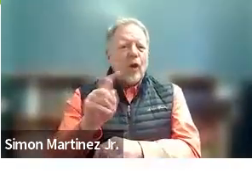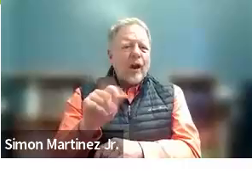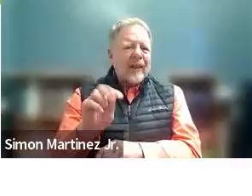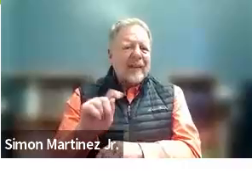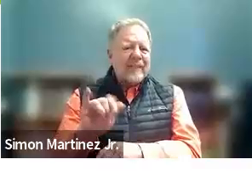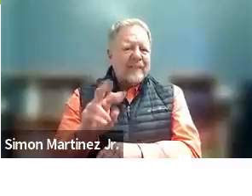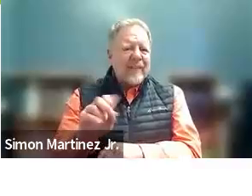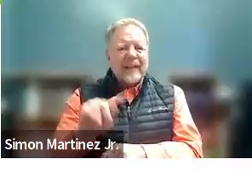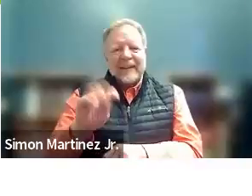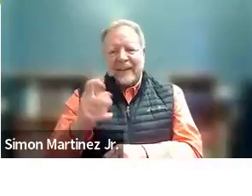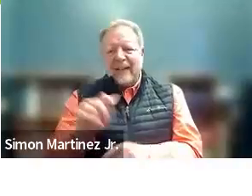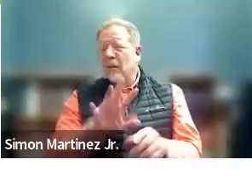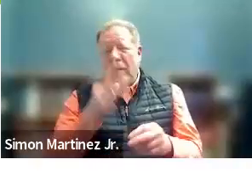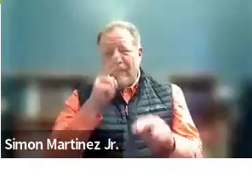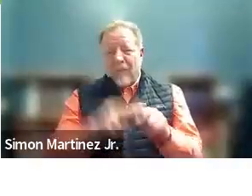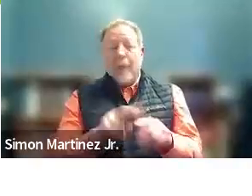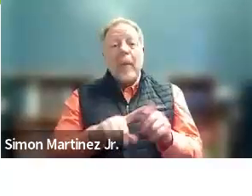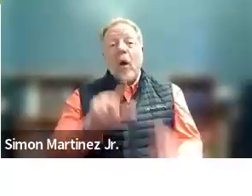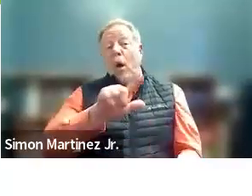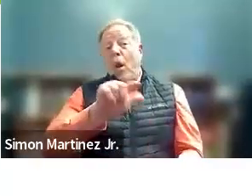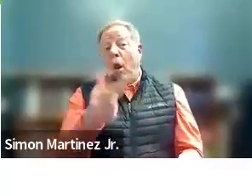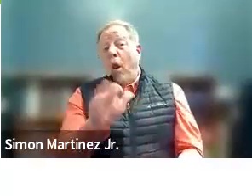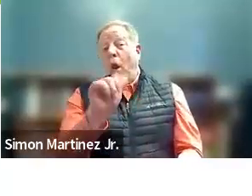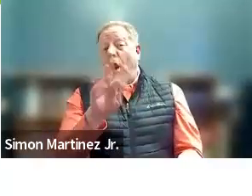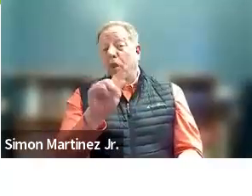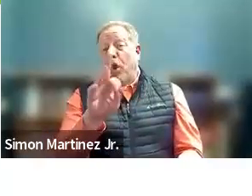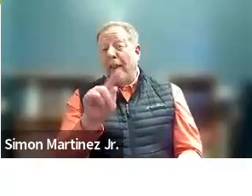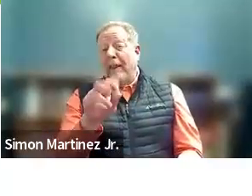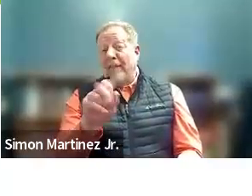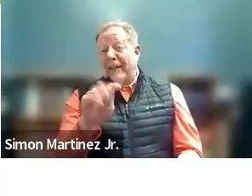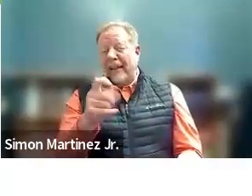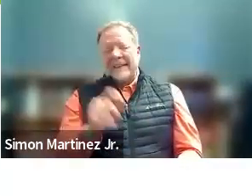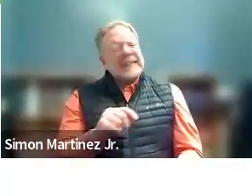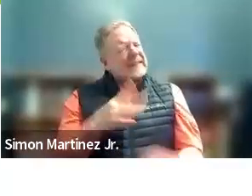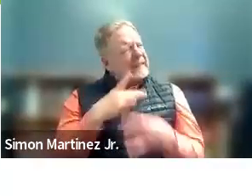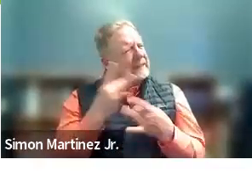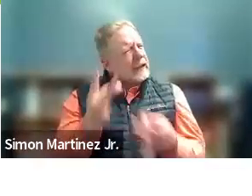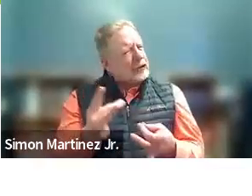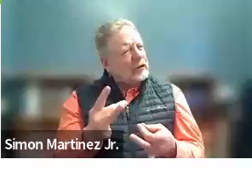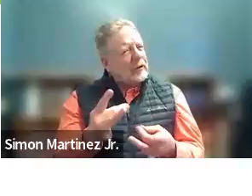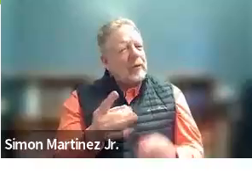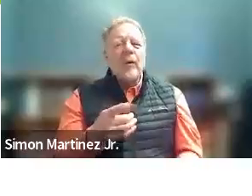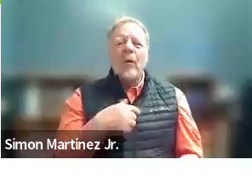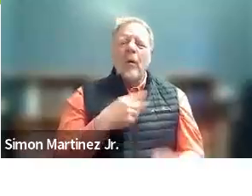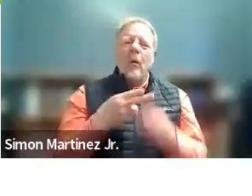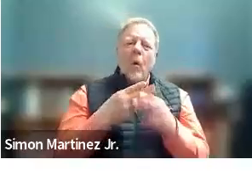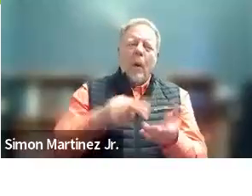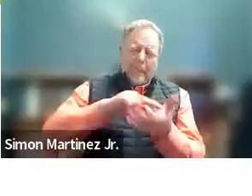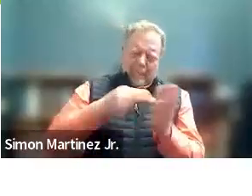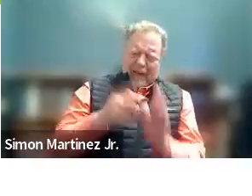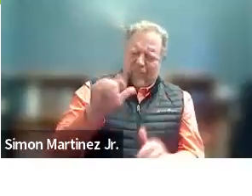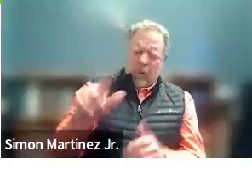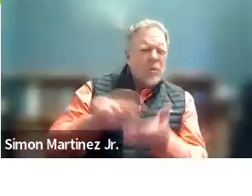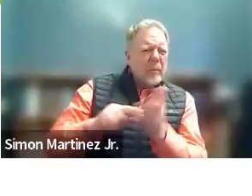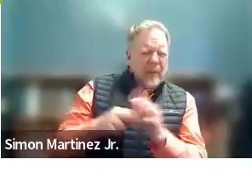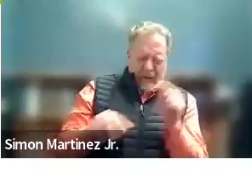This is all fun, but alternative text is particularly interesting because it gets into that meaningful, right? Like what we're calling meaningful and what is meaningful